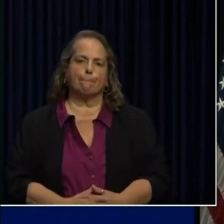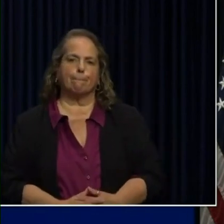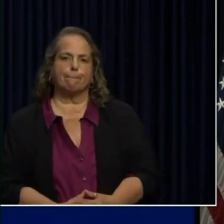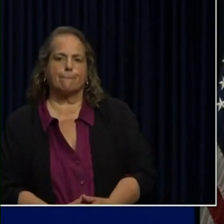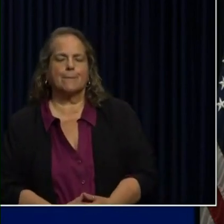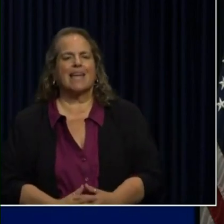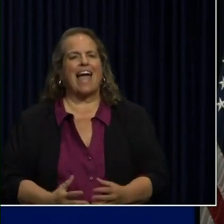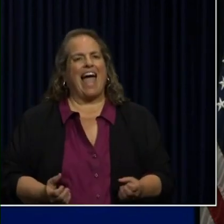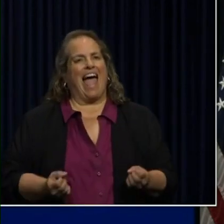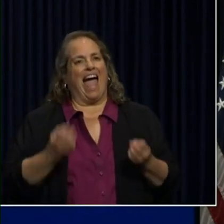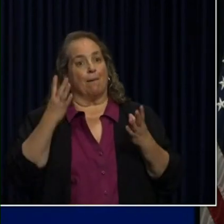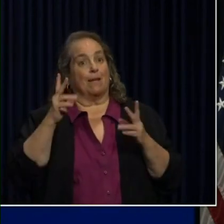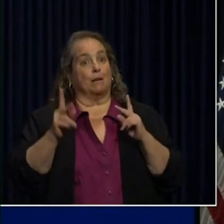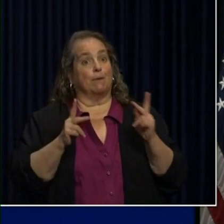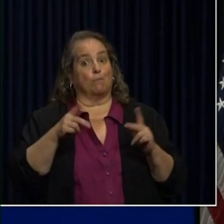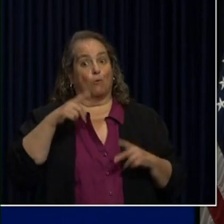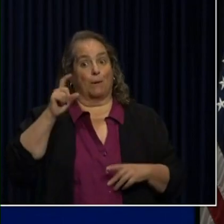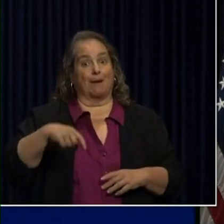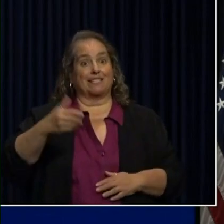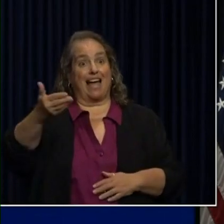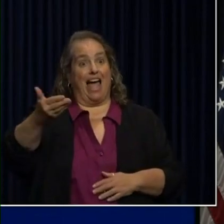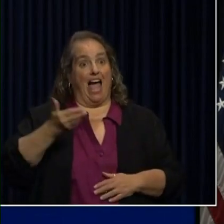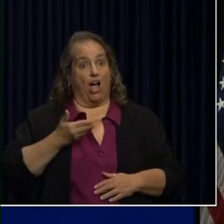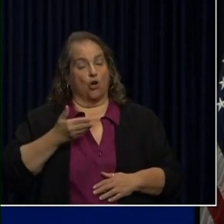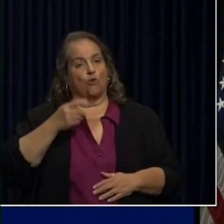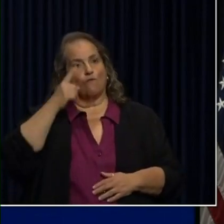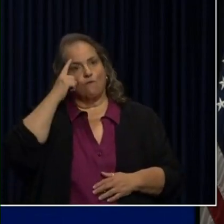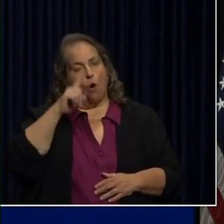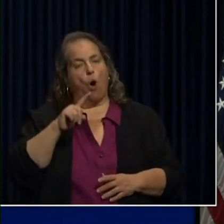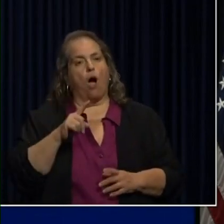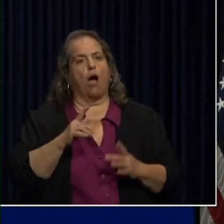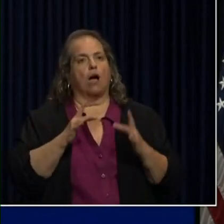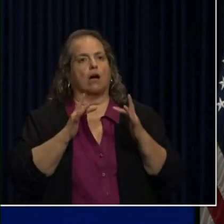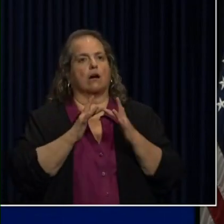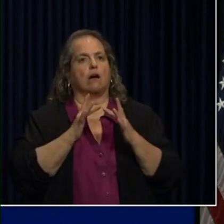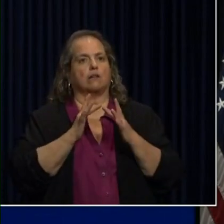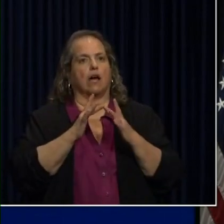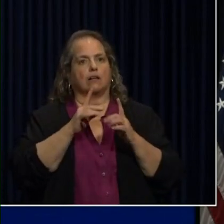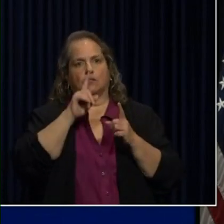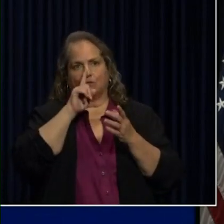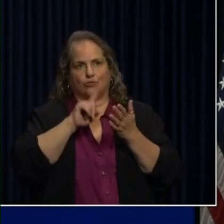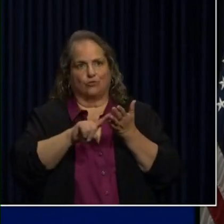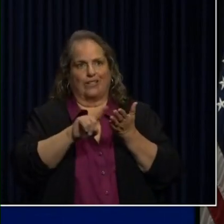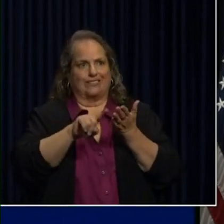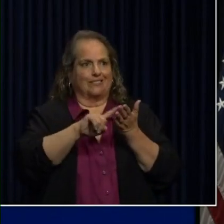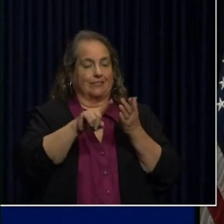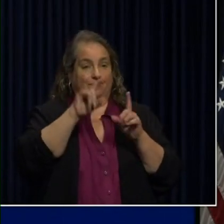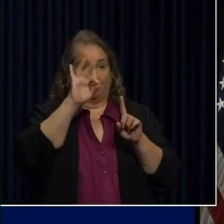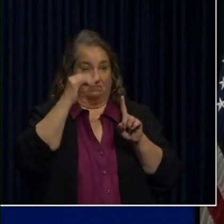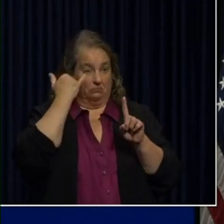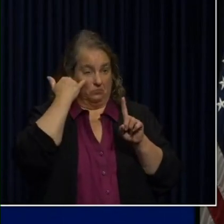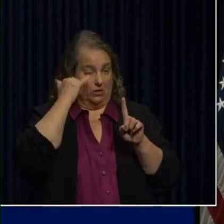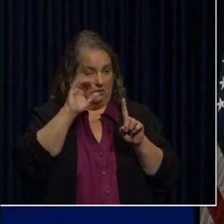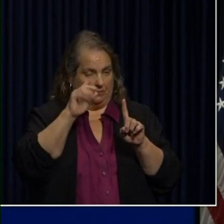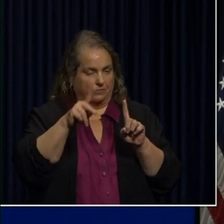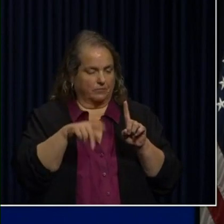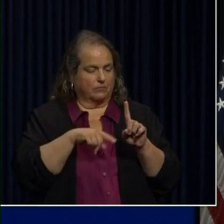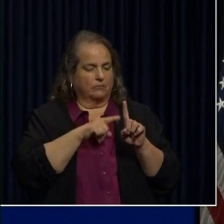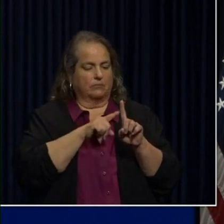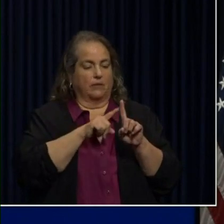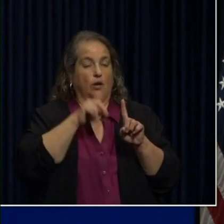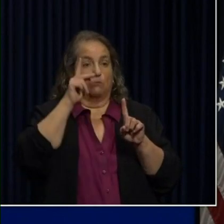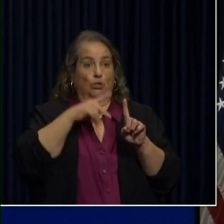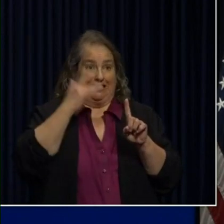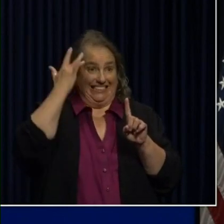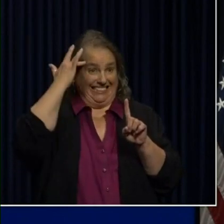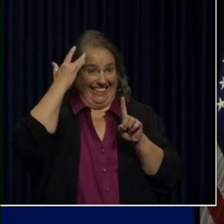contact tracing? That's a great question. You're not going to ask me for the answer. I So the question is, how many people do we need